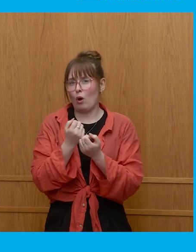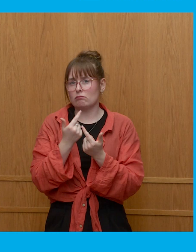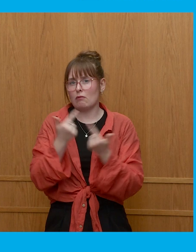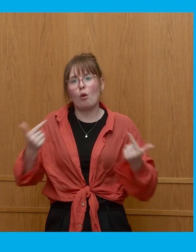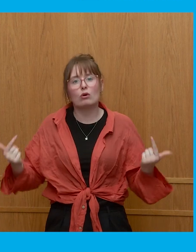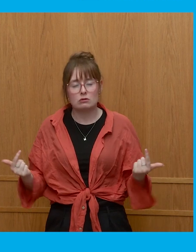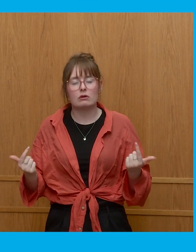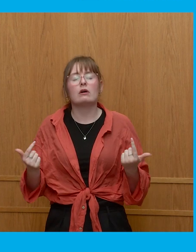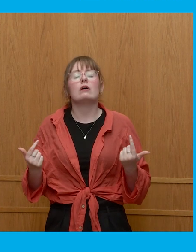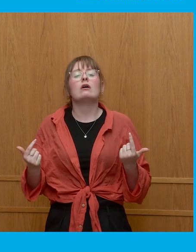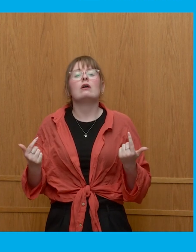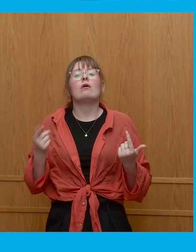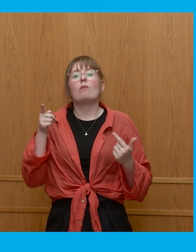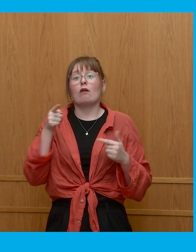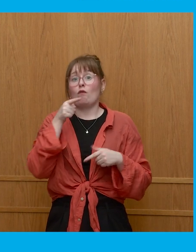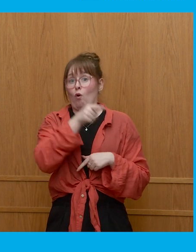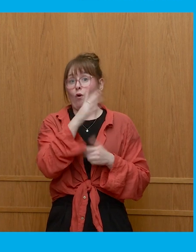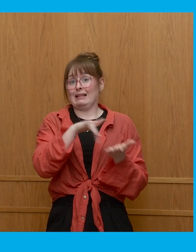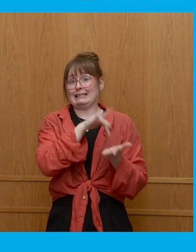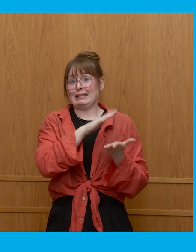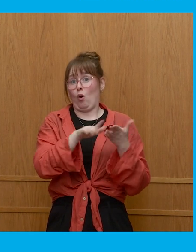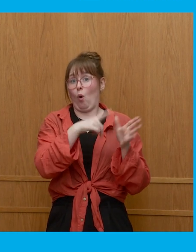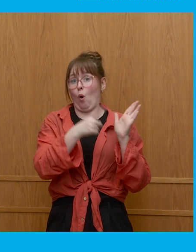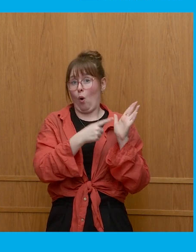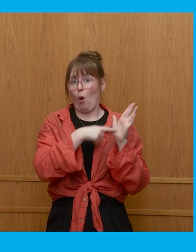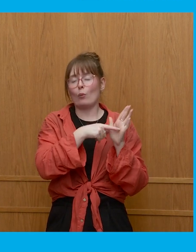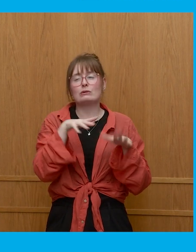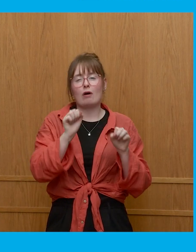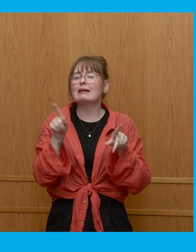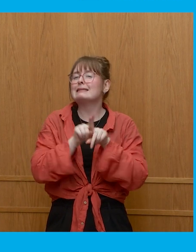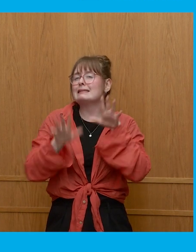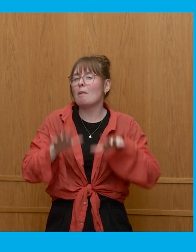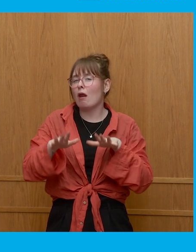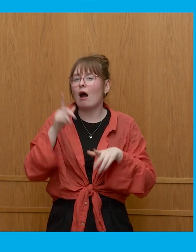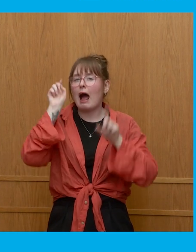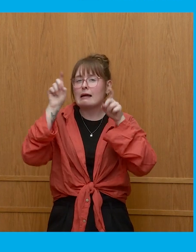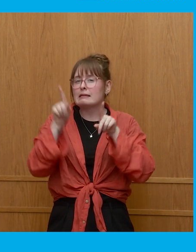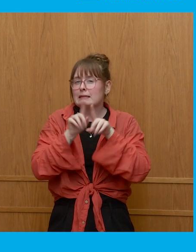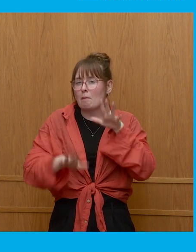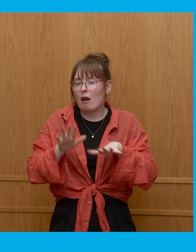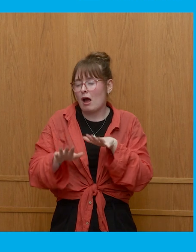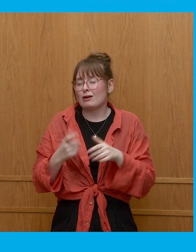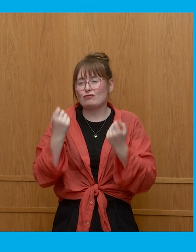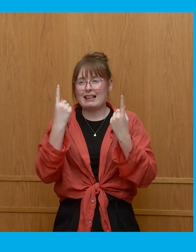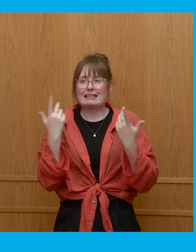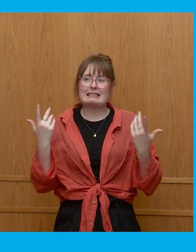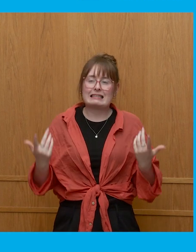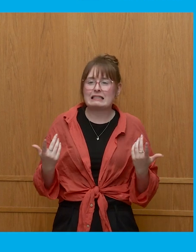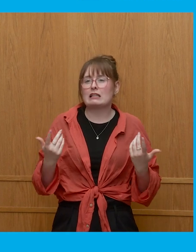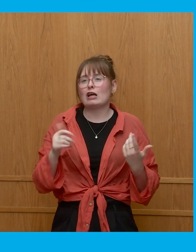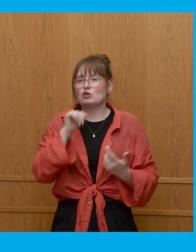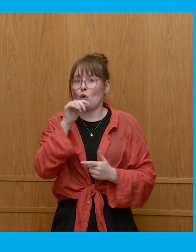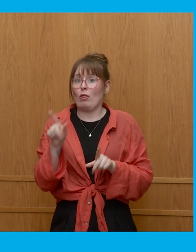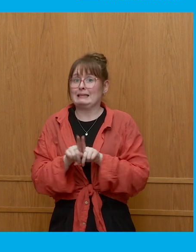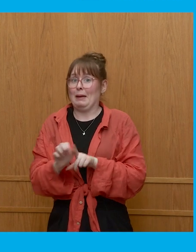then in Utrecht, we started with this idea. We realized it was not exactly like working in